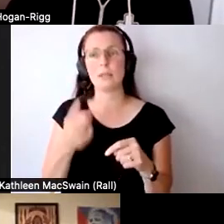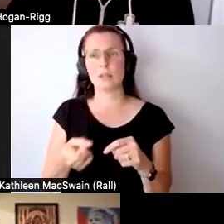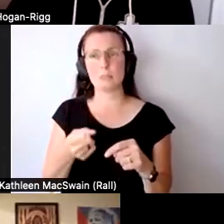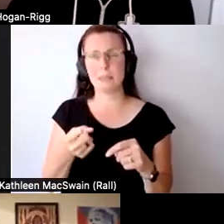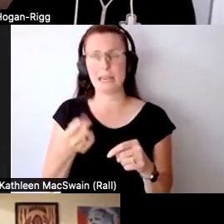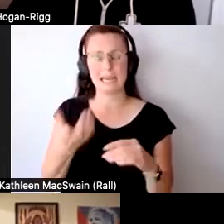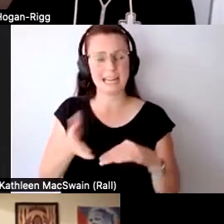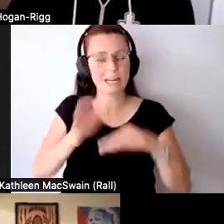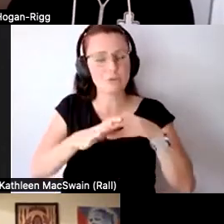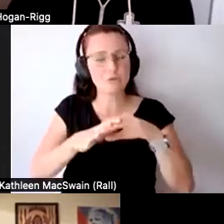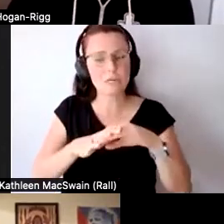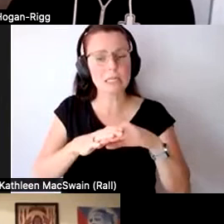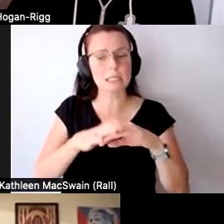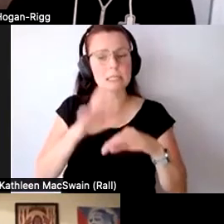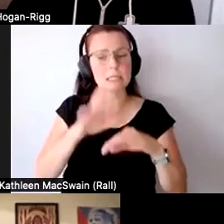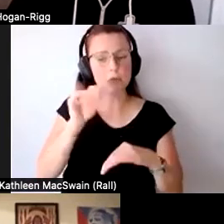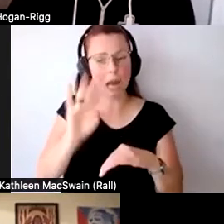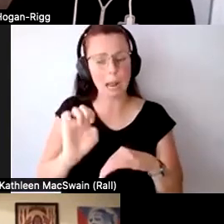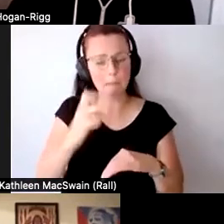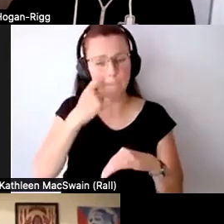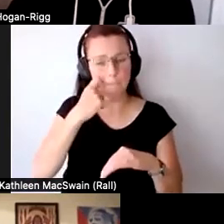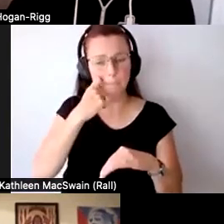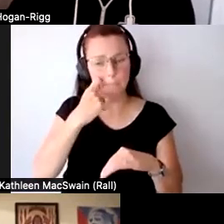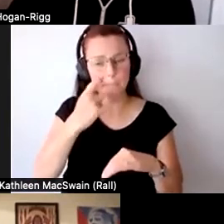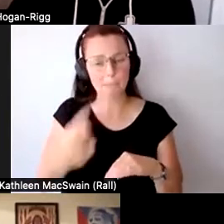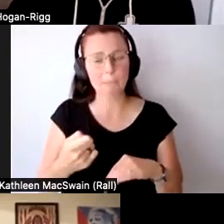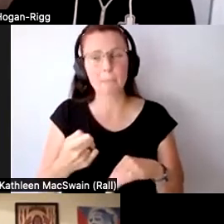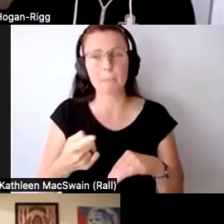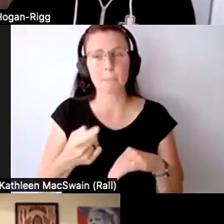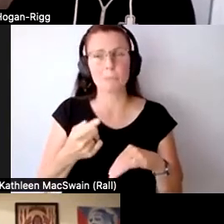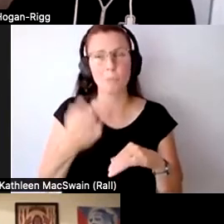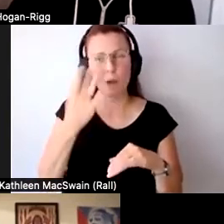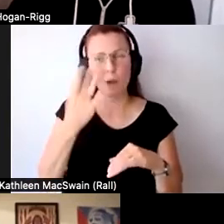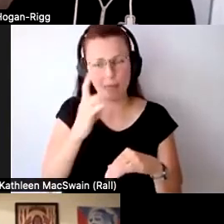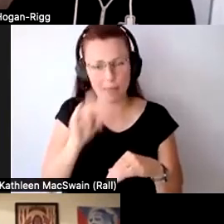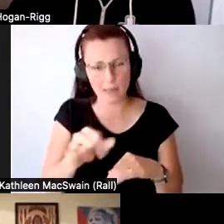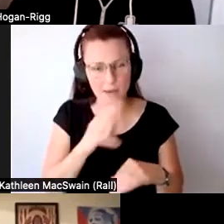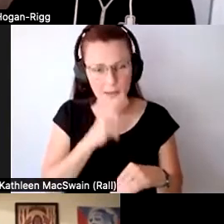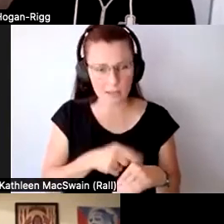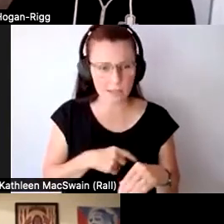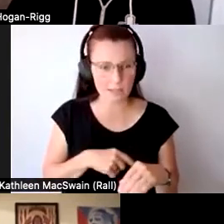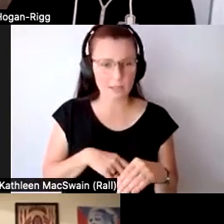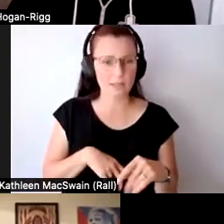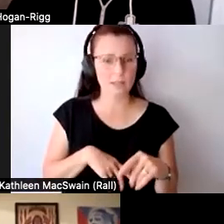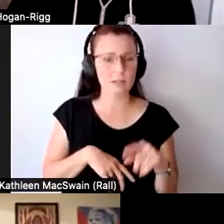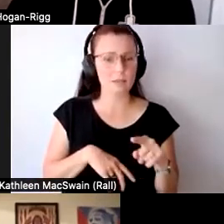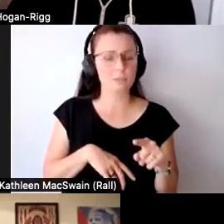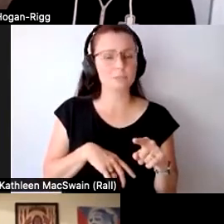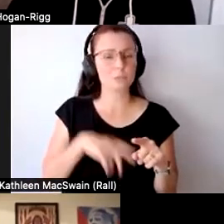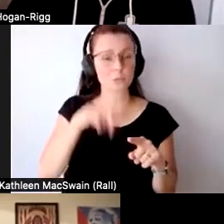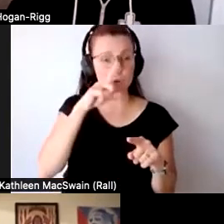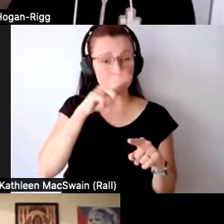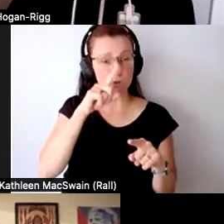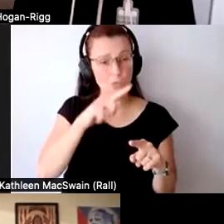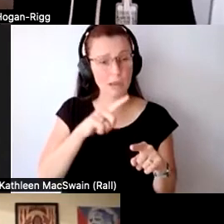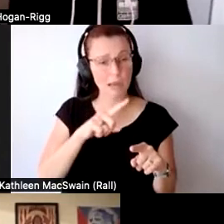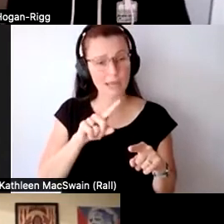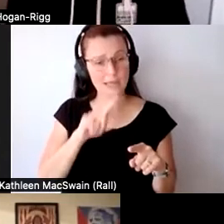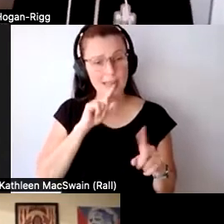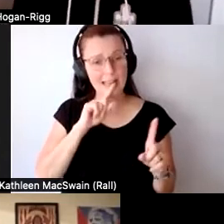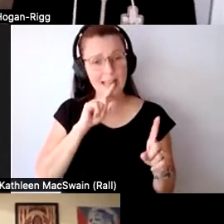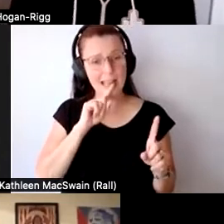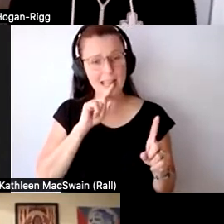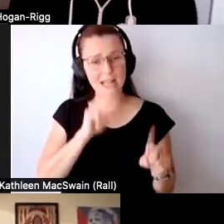process working with police in Harlem and Washington Heights, engaging them in outreach and the effect it's had on the neighborhood safety and